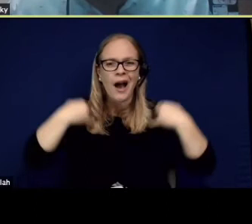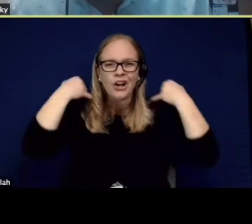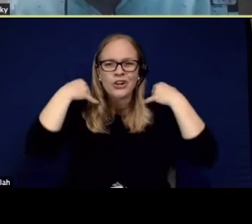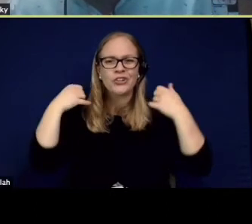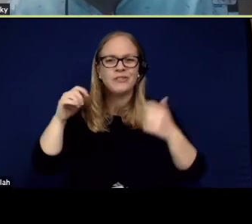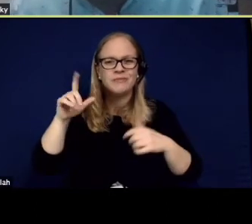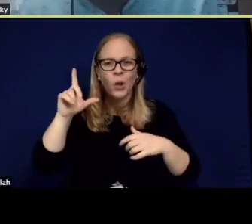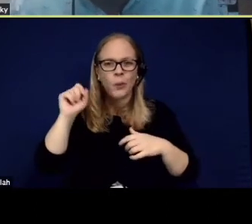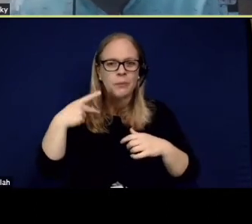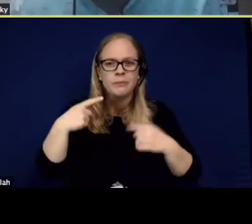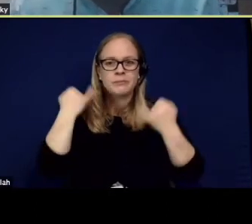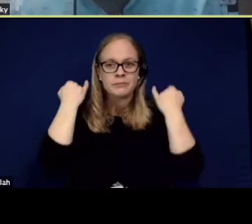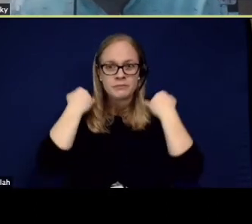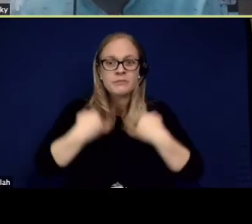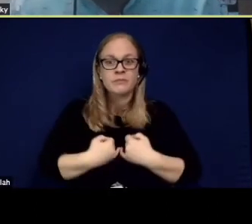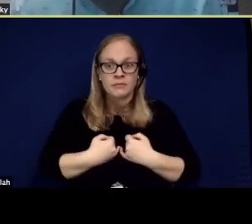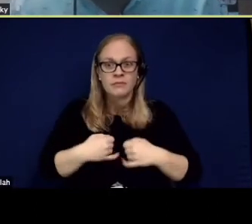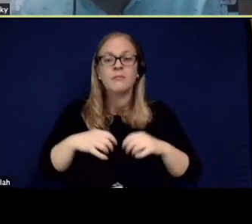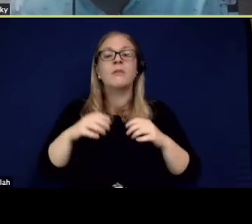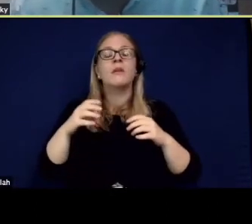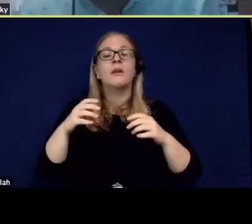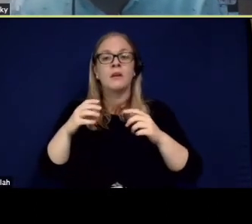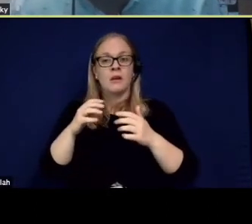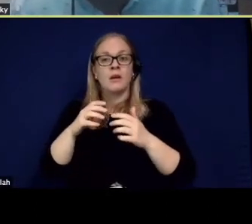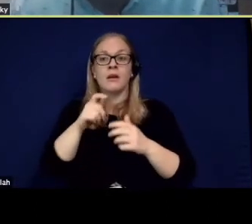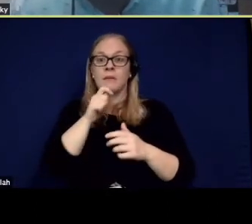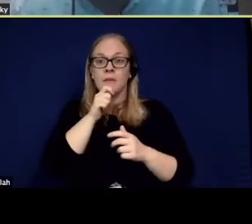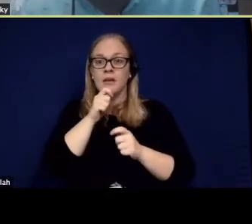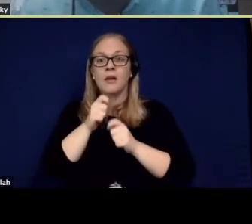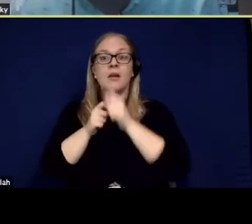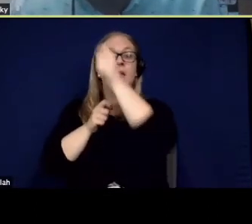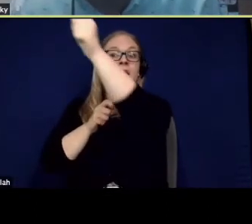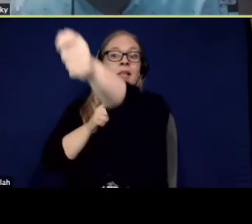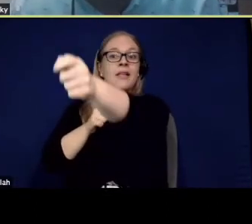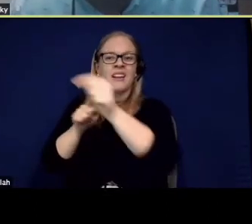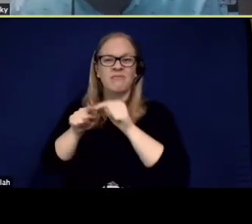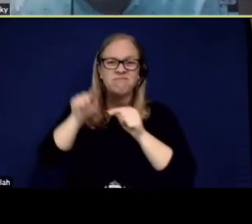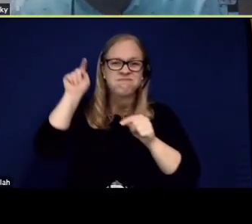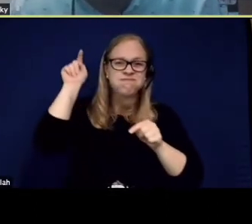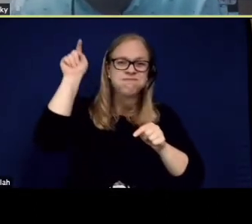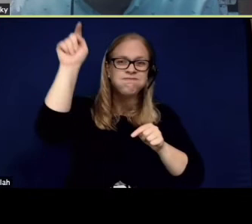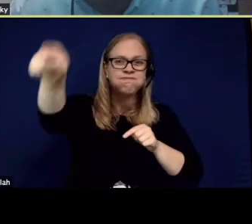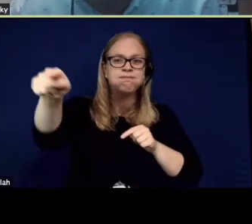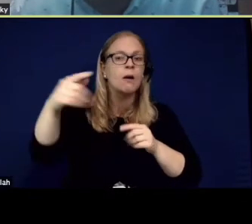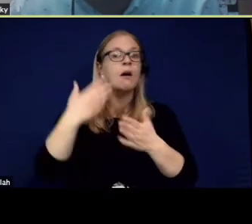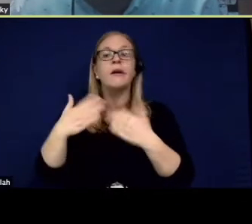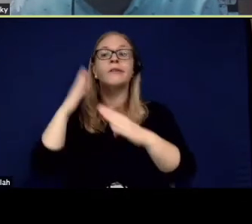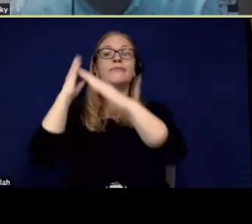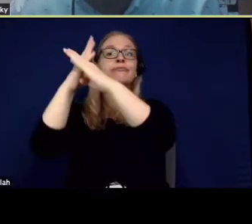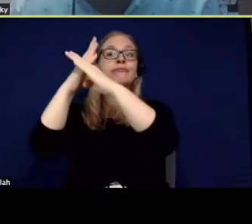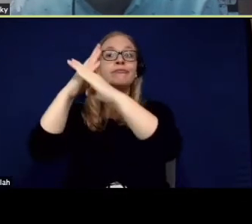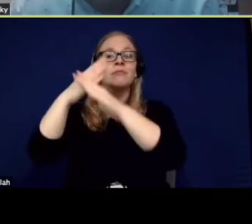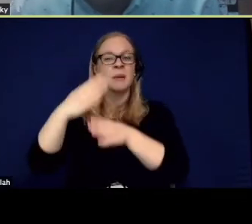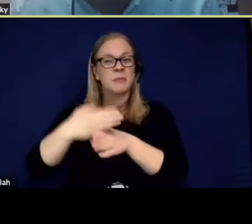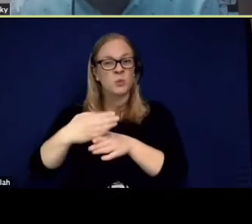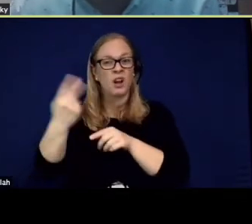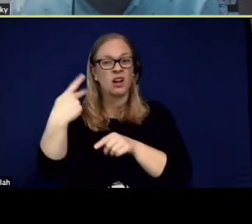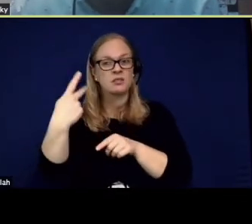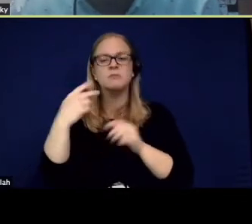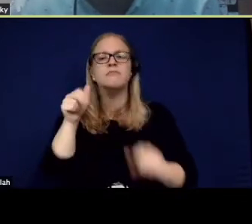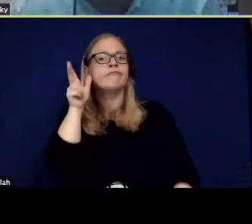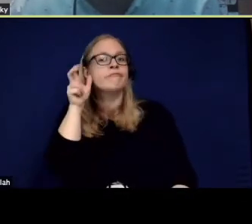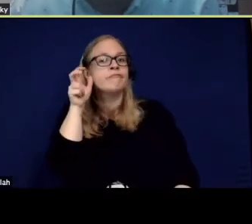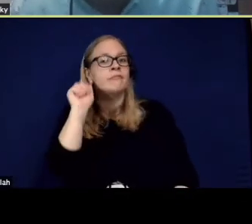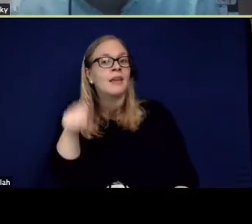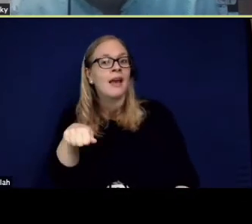head, it allows signals to go between the hearing aid and to talk to each other. And when they